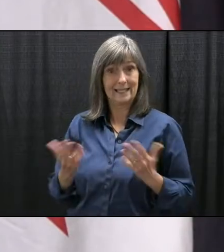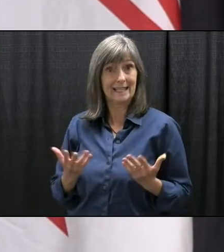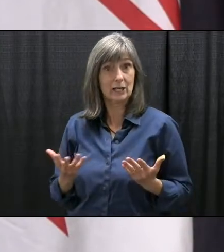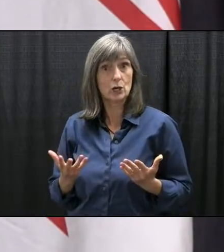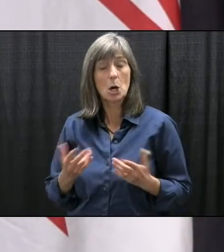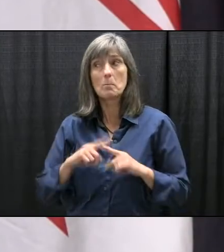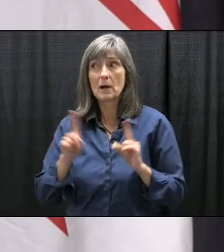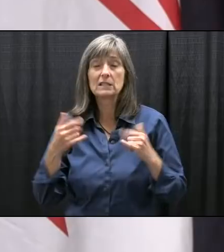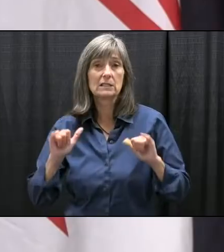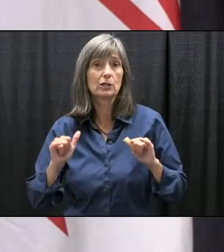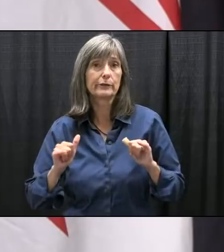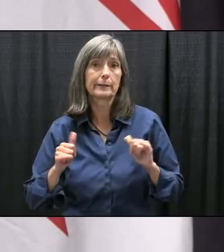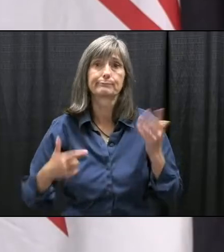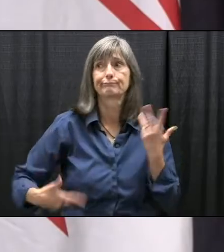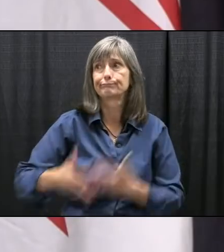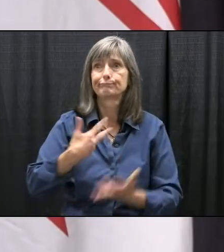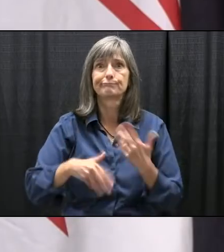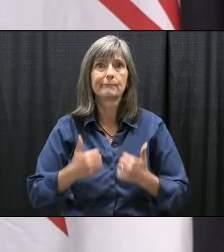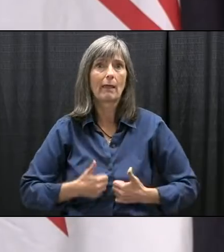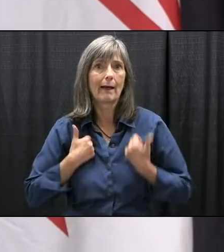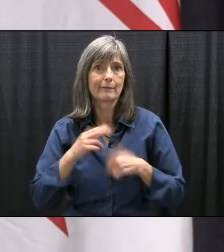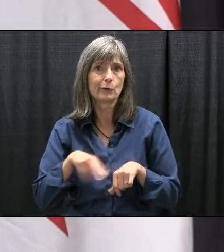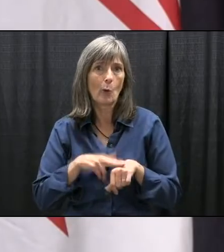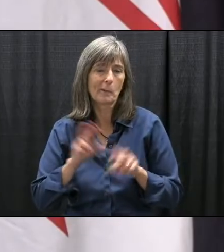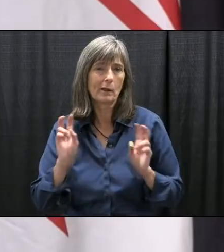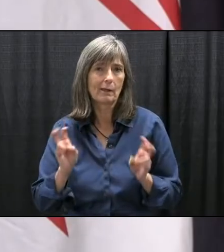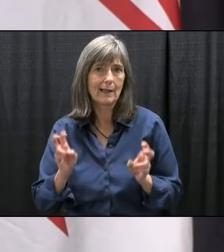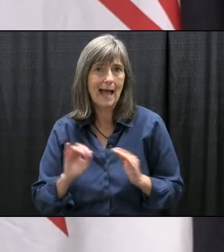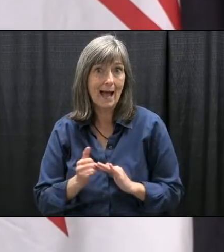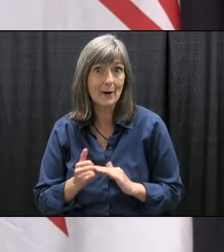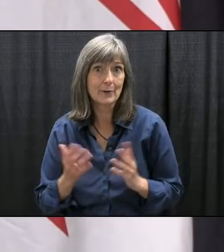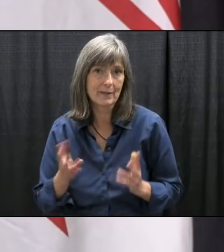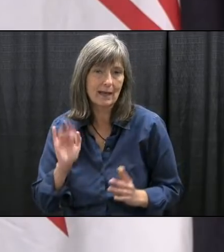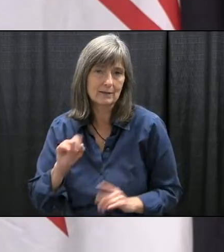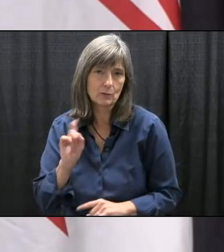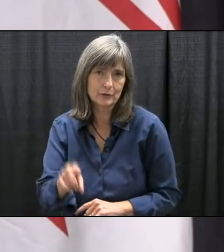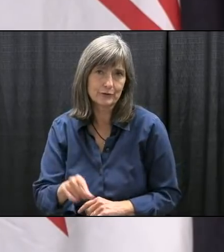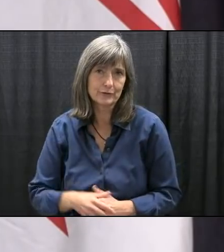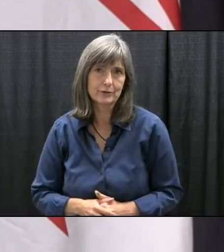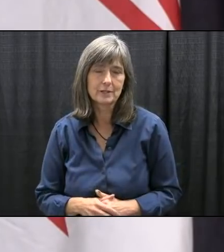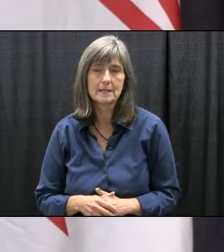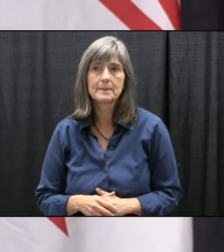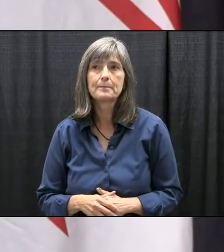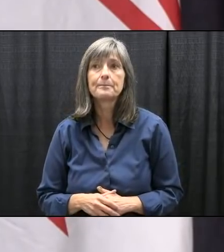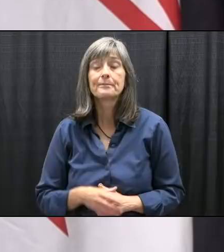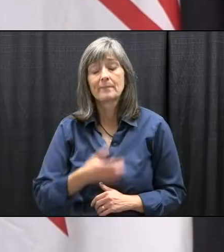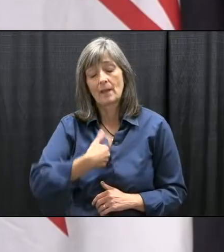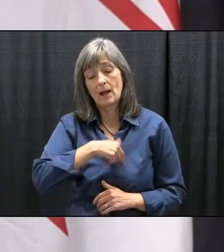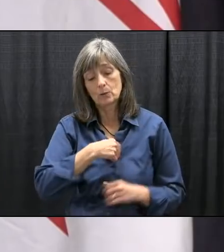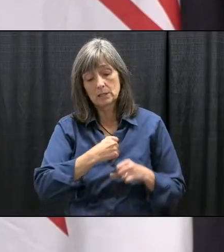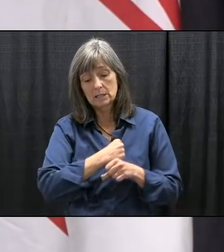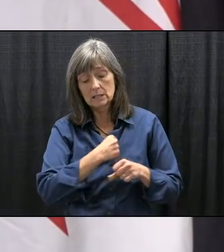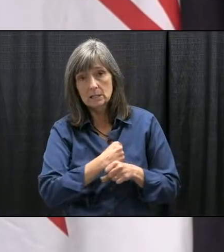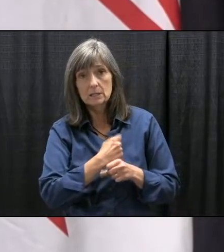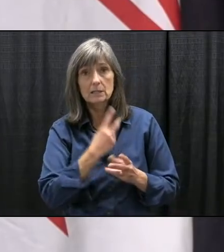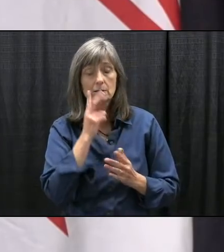we actually wanted to do. So with the modeling, specifically. It really looks